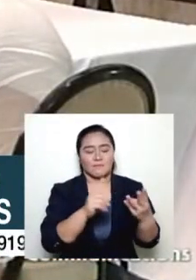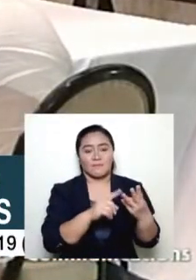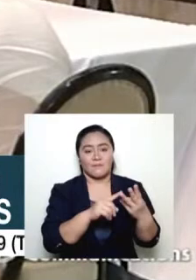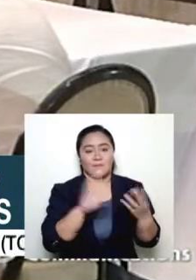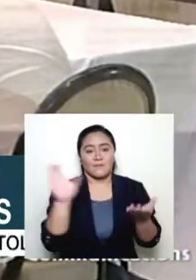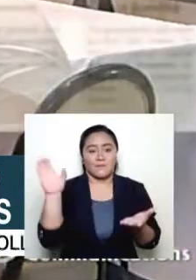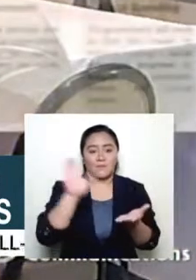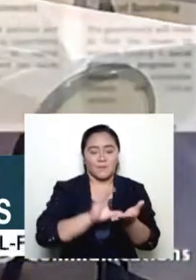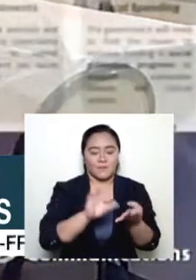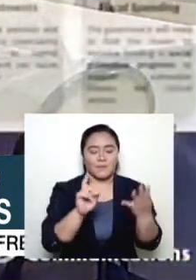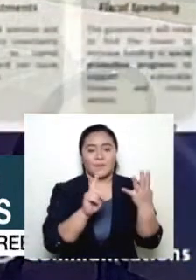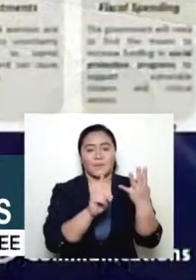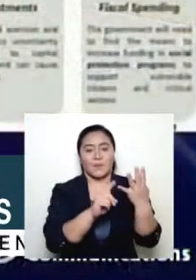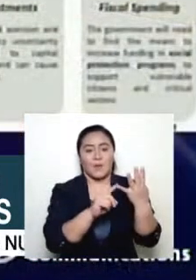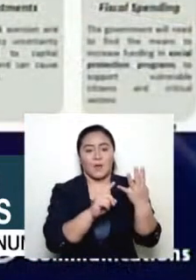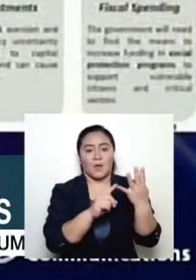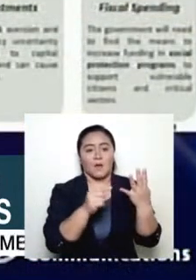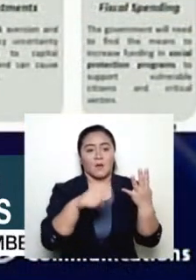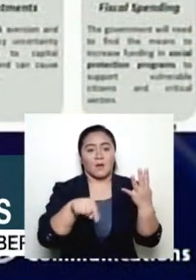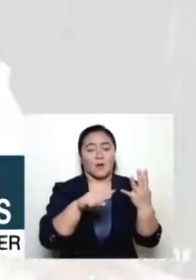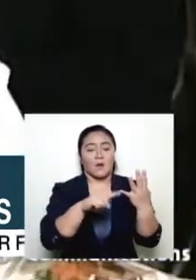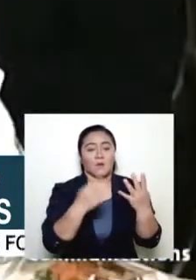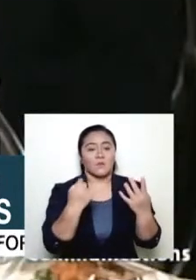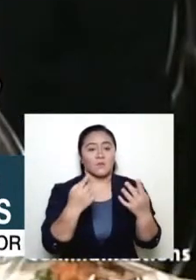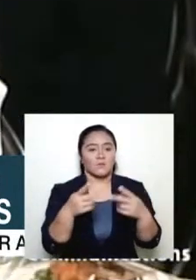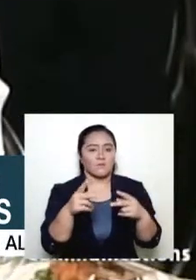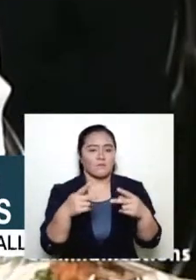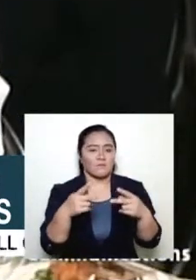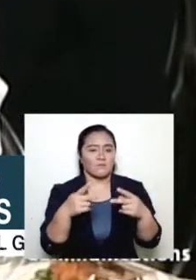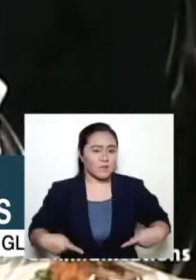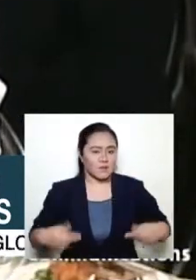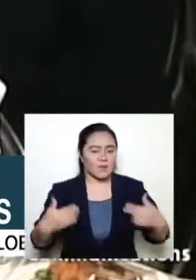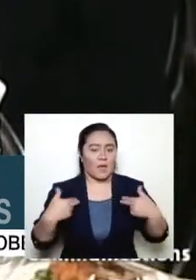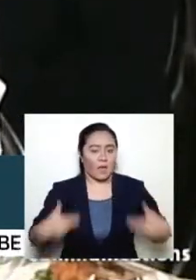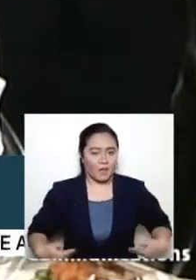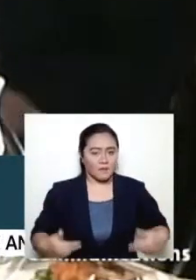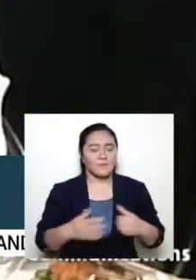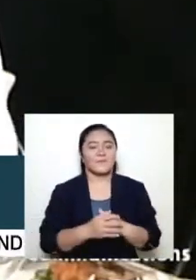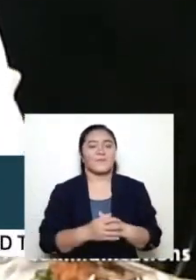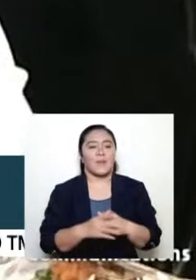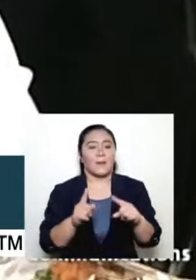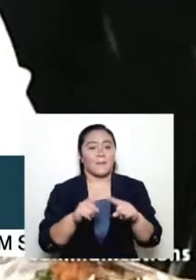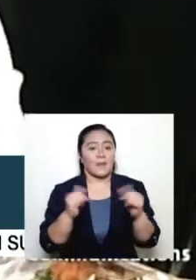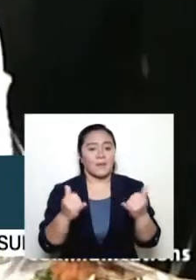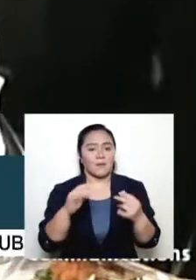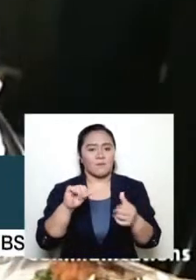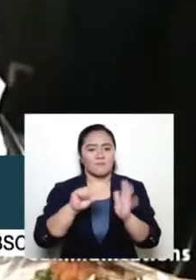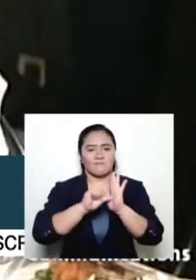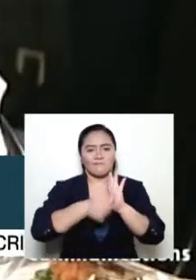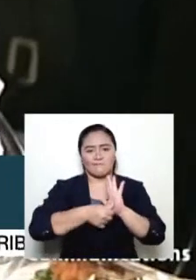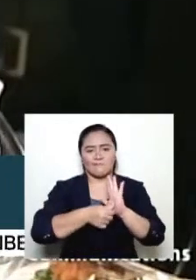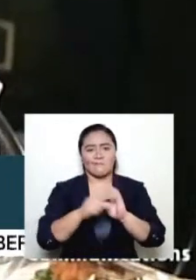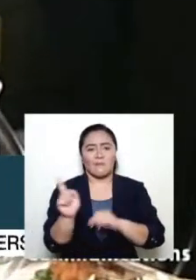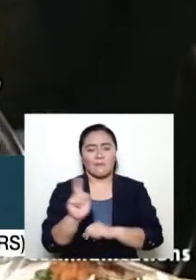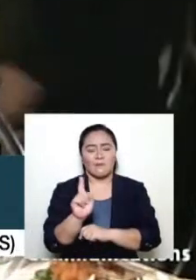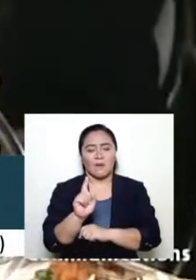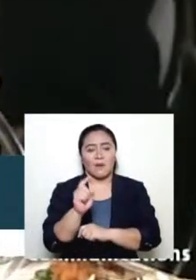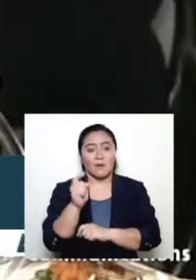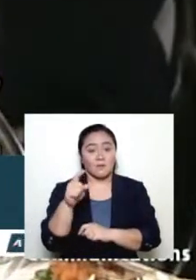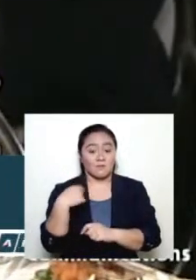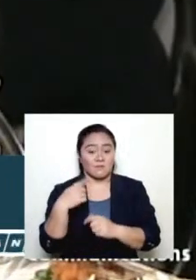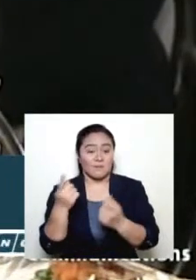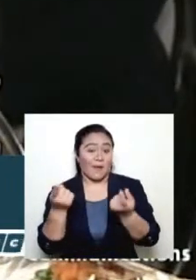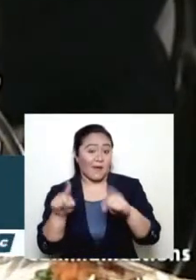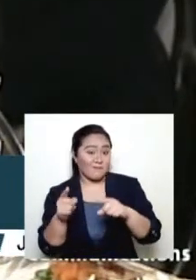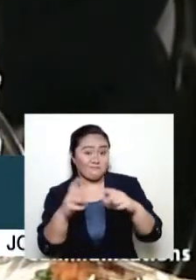the impact on our fiscal health. I would like to emphasize that we do not expect this crisis to last very long.